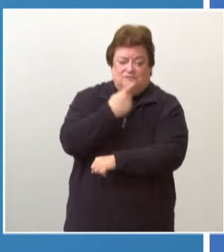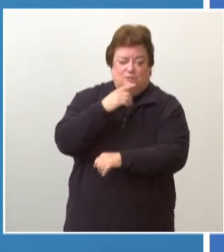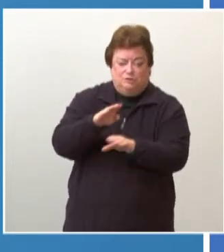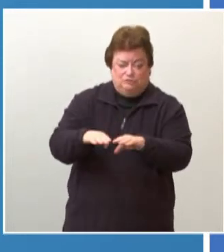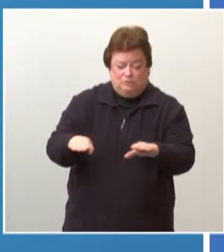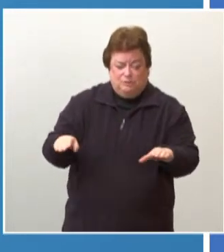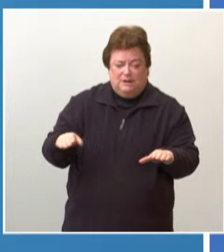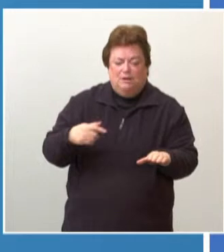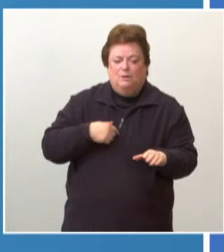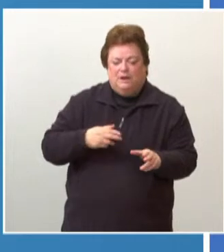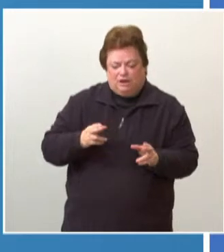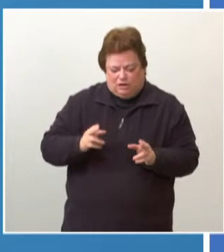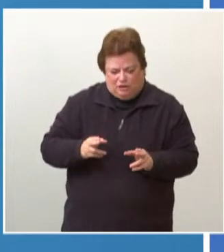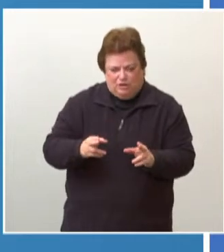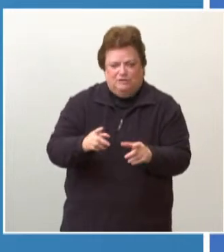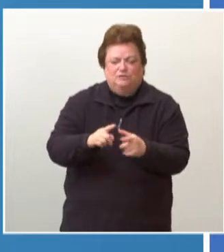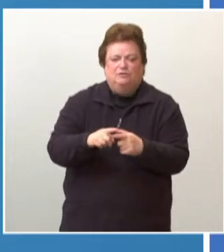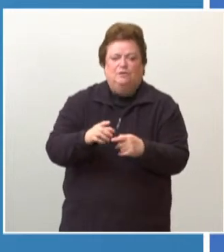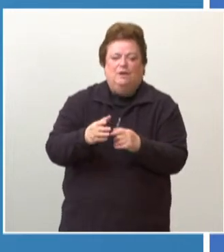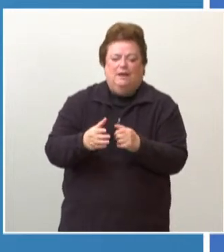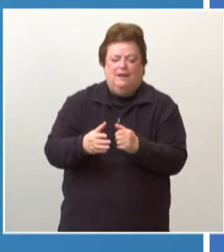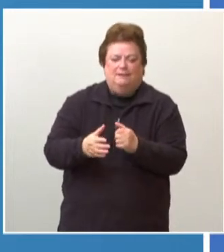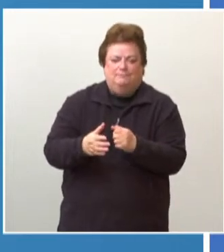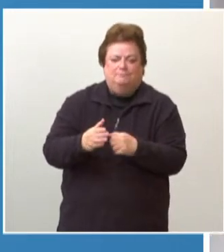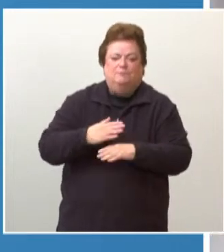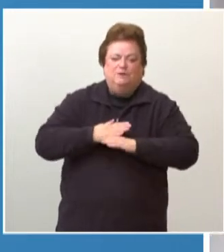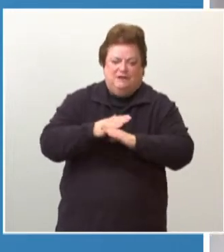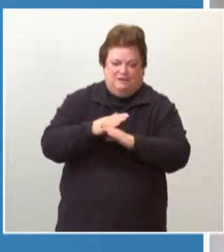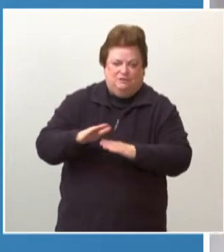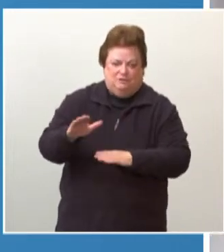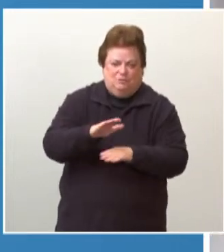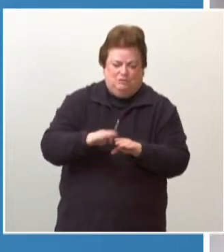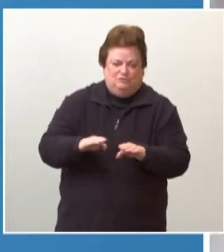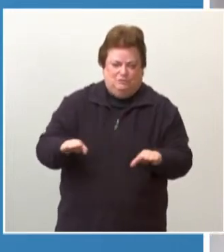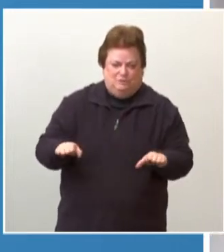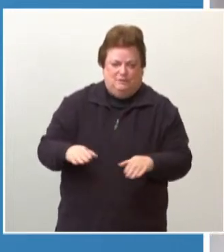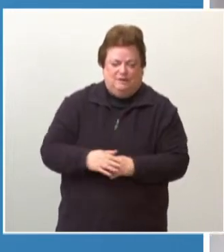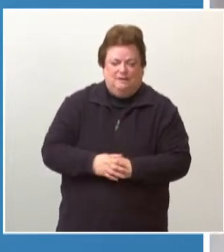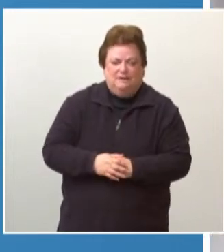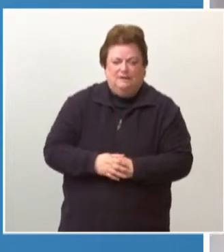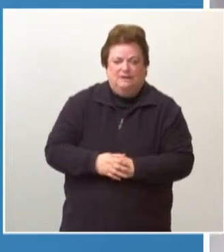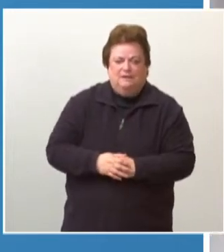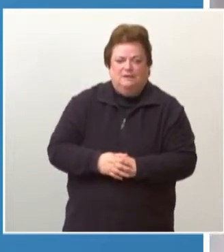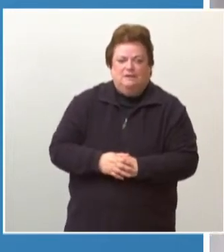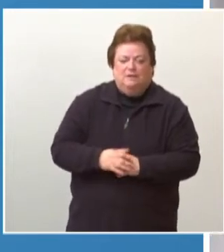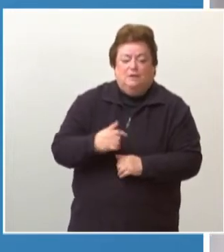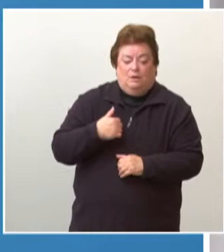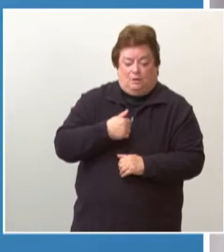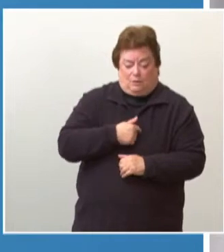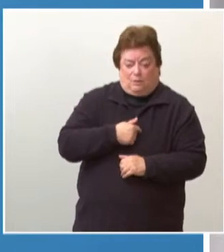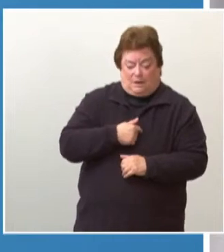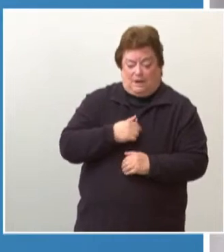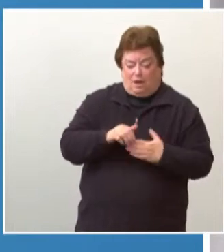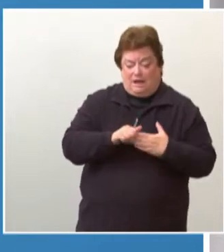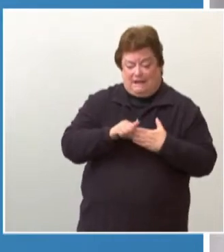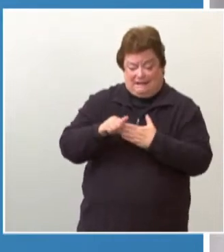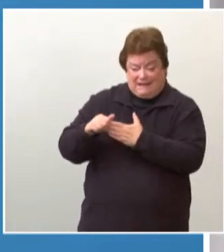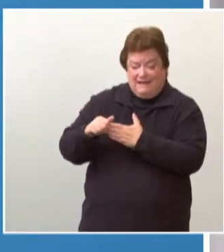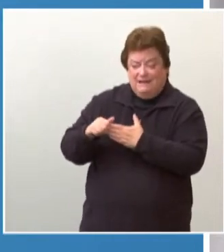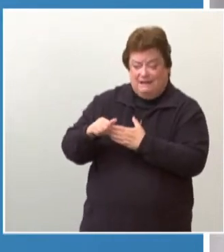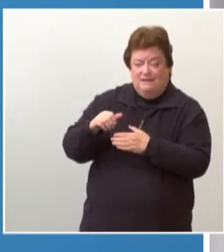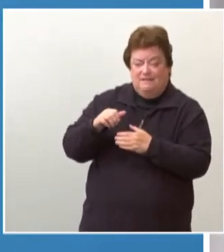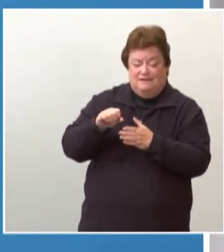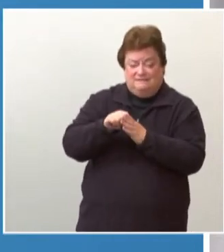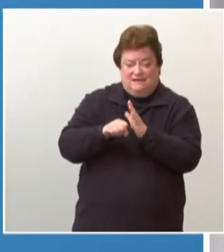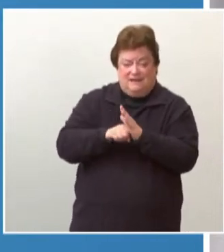we urge you to act now to better protect them. We are leading the state in our overall vaccination rate and our booster